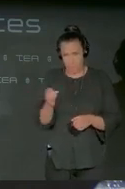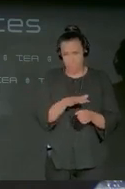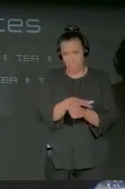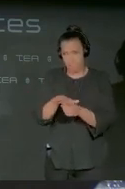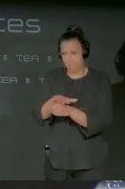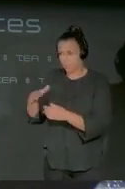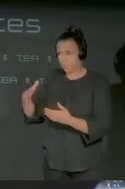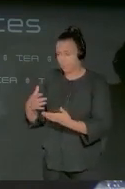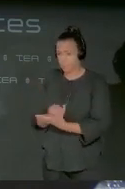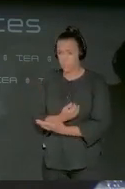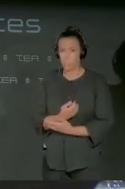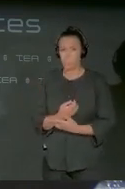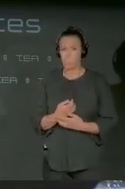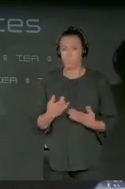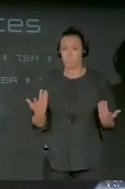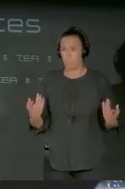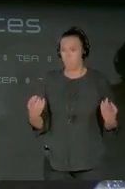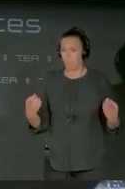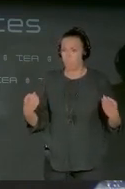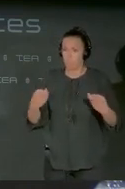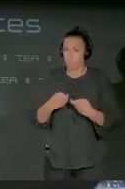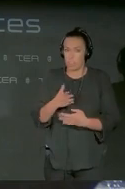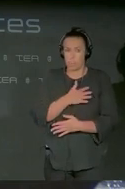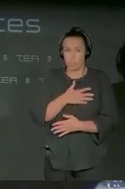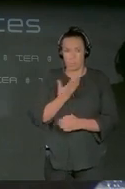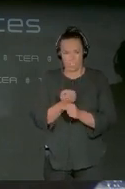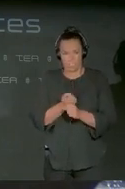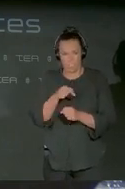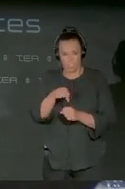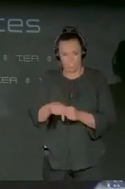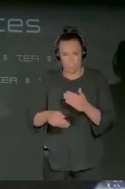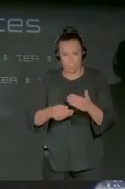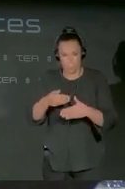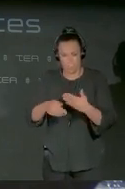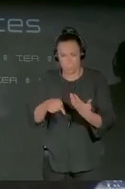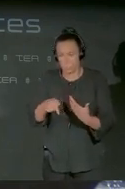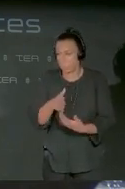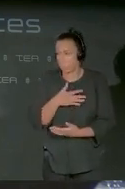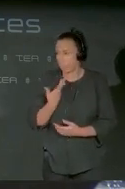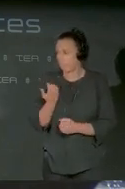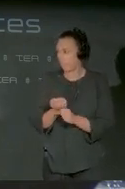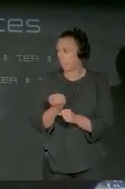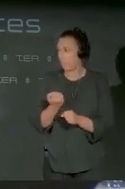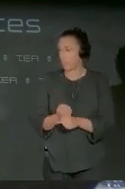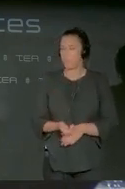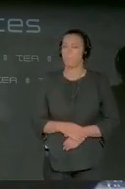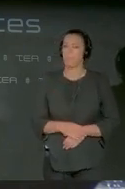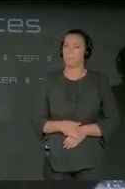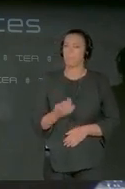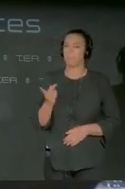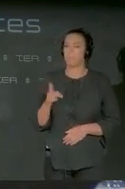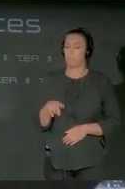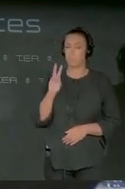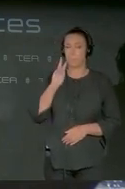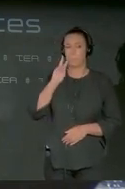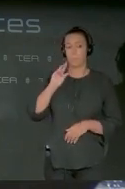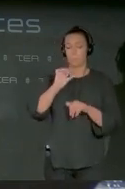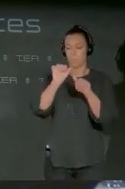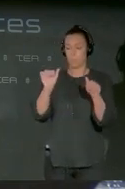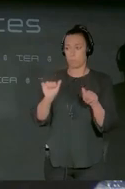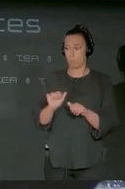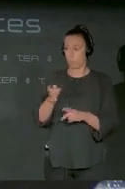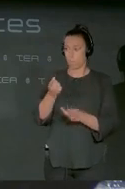model is something related to, let's say, we saw the huge boom with the play-to-earn and NFTs in 2021,